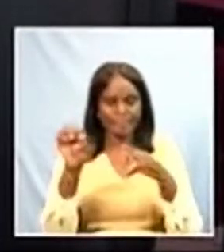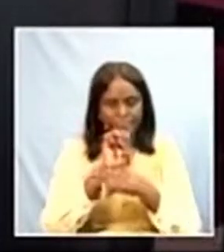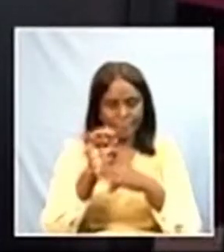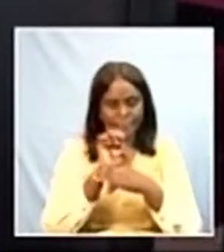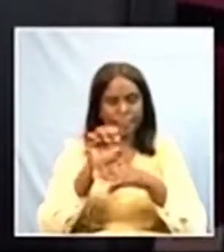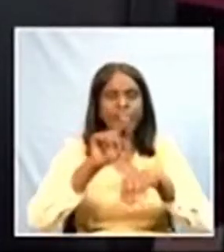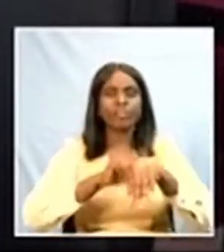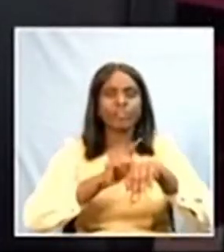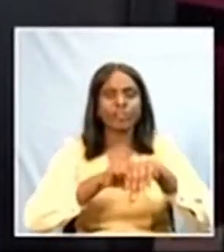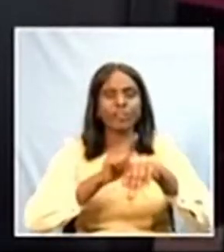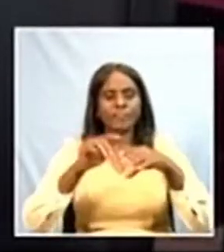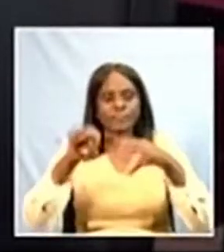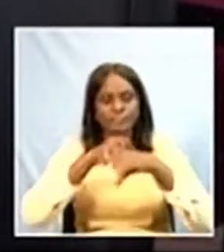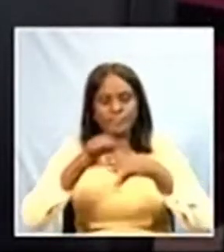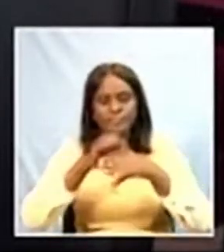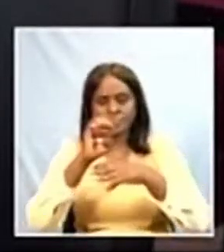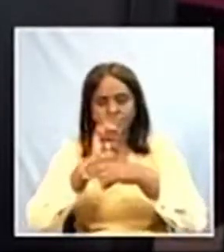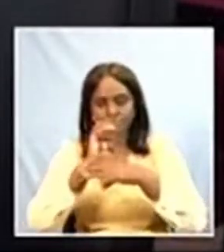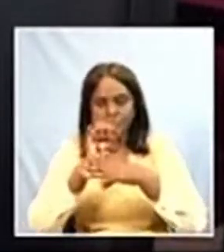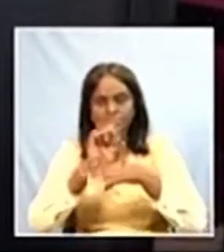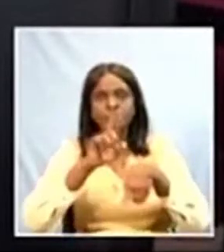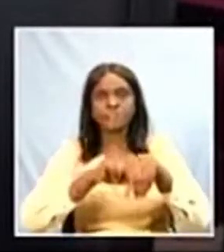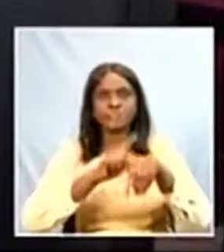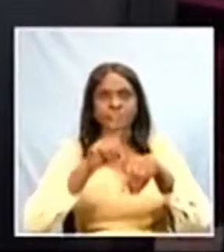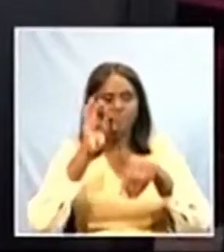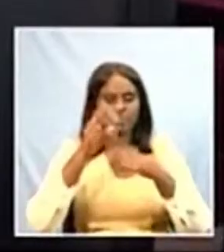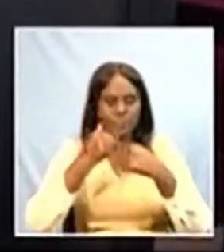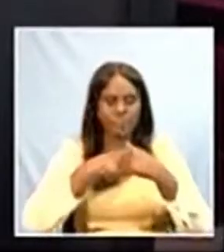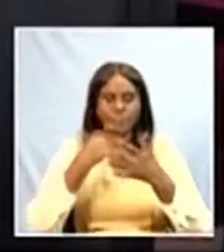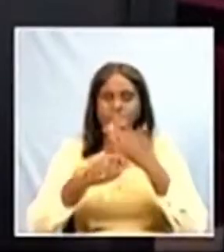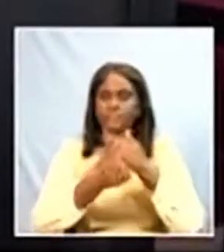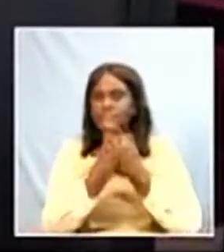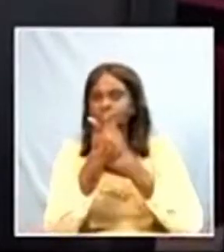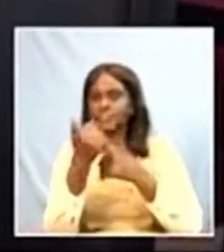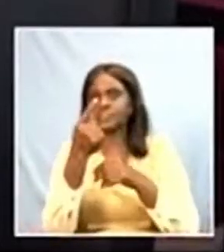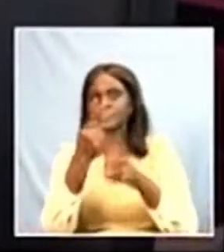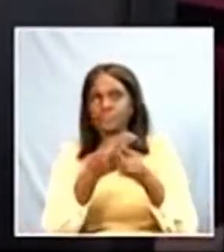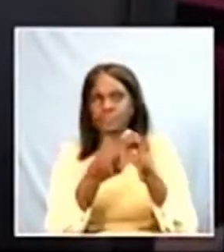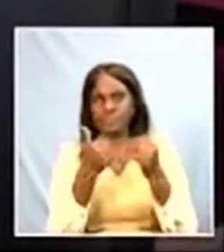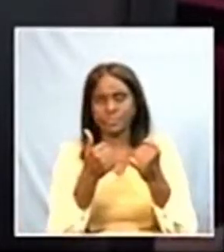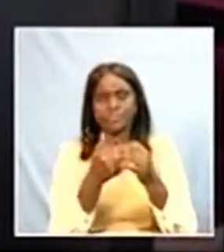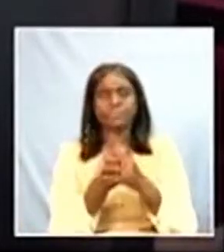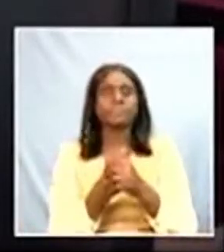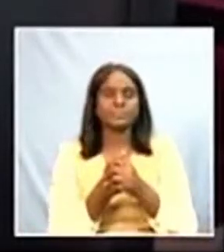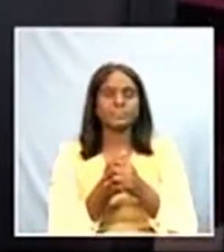stage. Evaluation stage, it will take another 1 Yes, month. Doc. So,